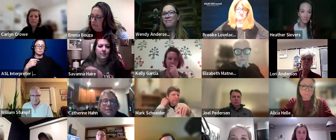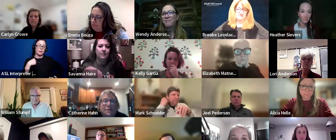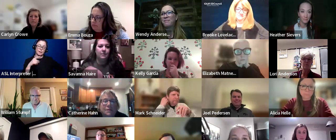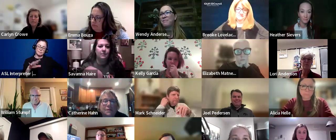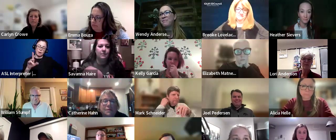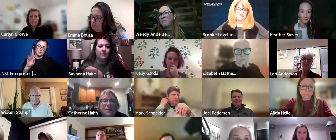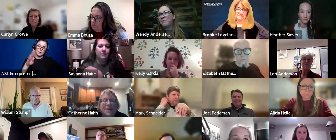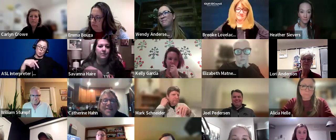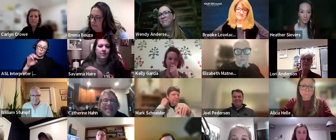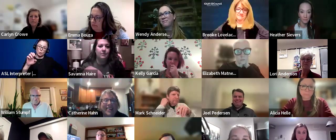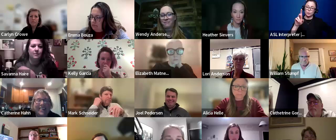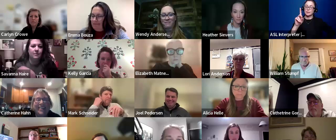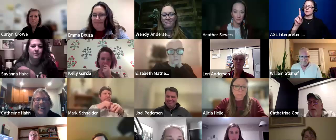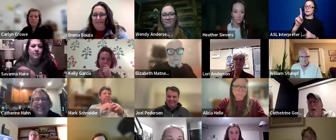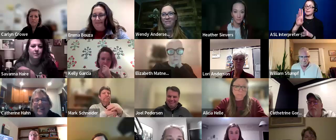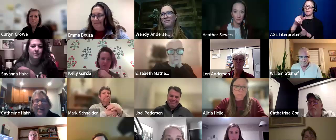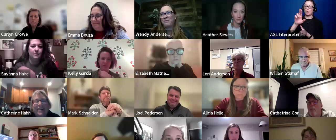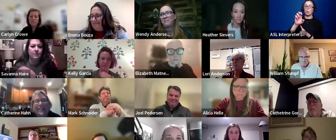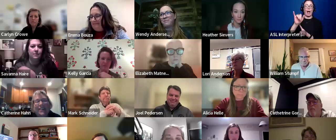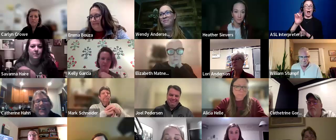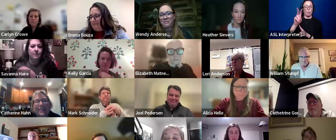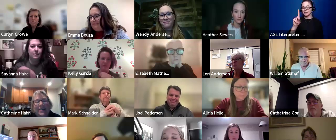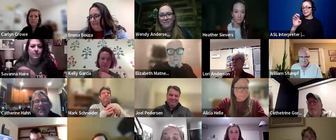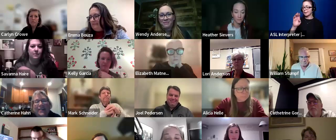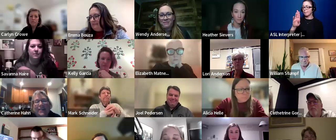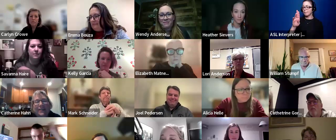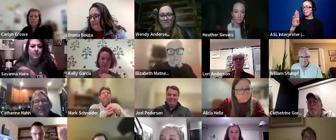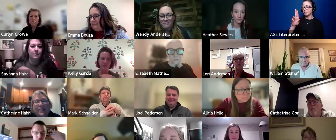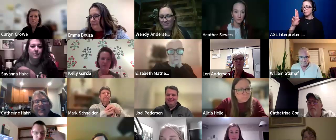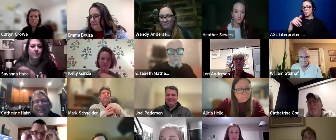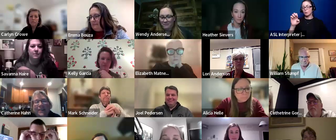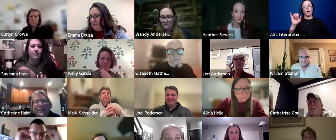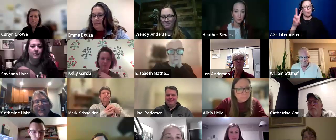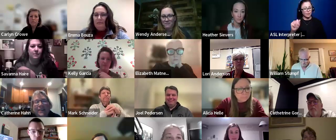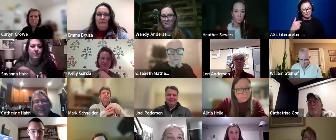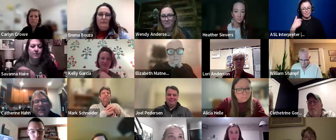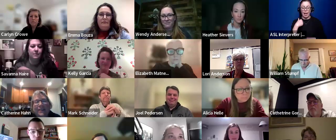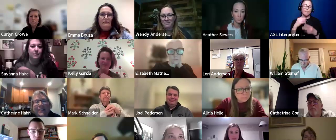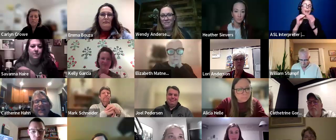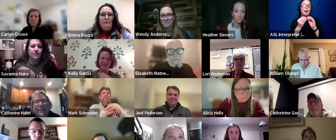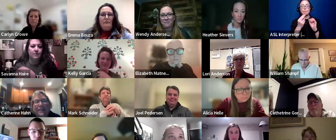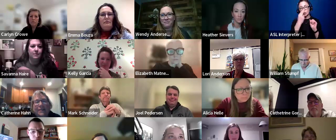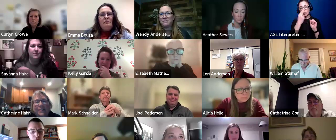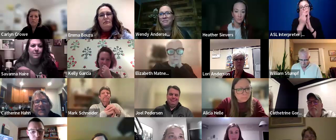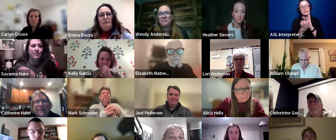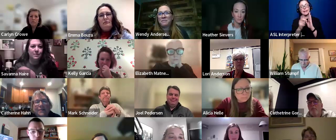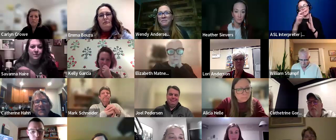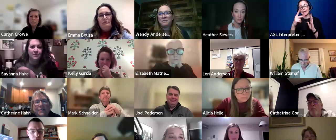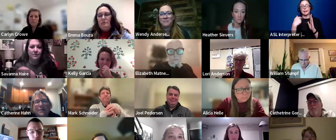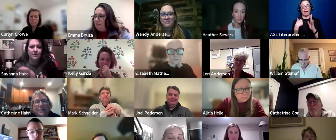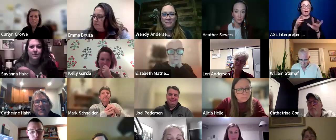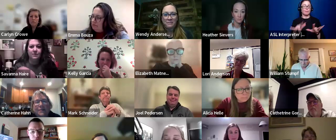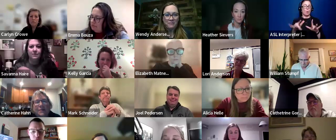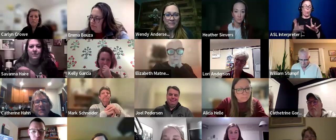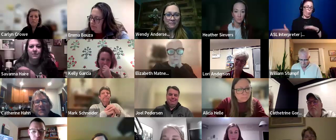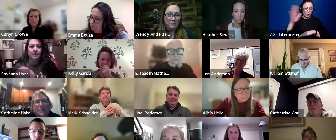on here. I just have a 4-year-old son that needed help. I'm a numbers geek that sits behind a computer all day long. But